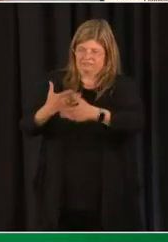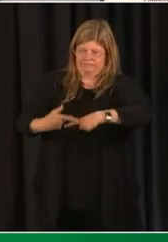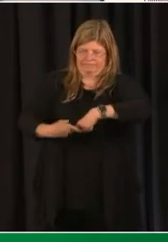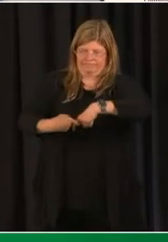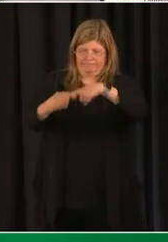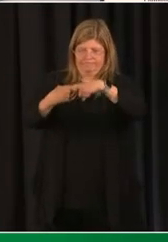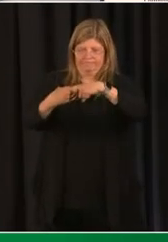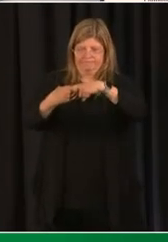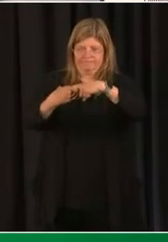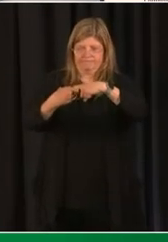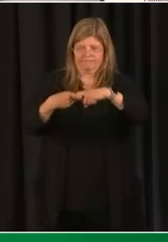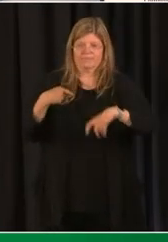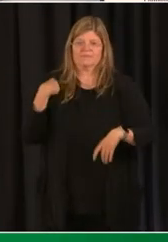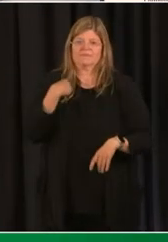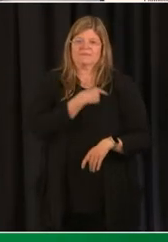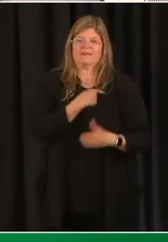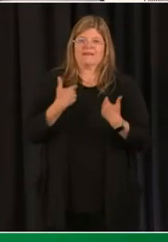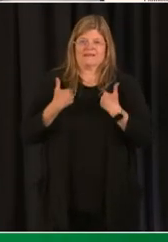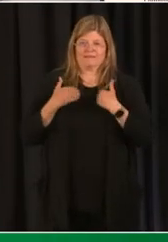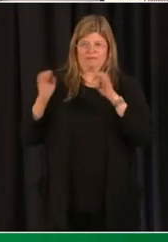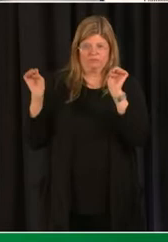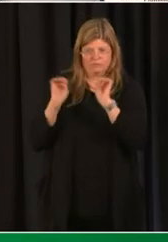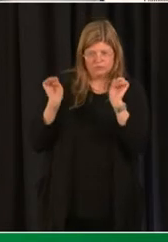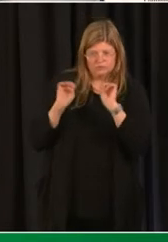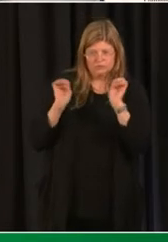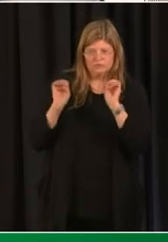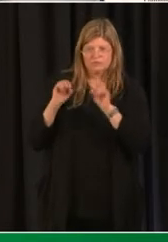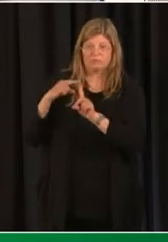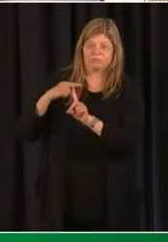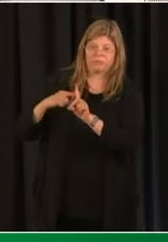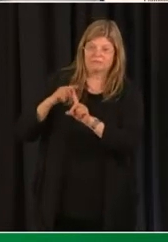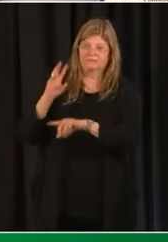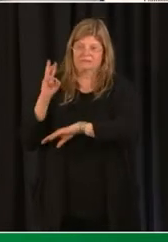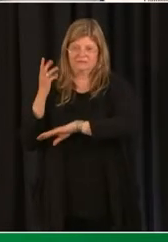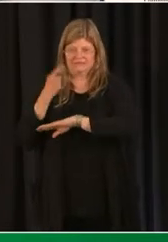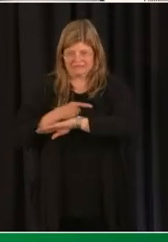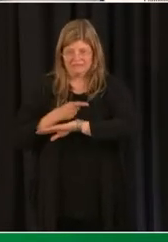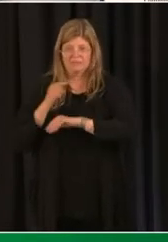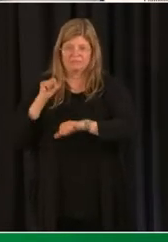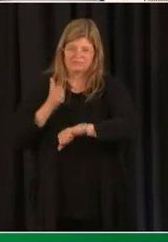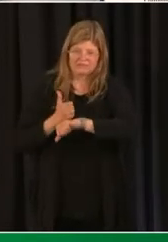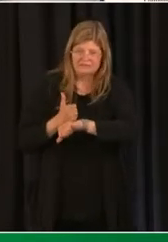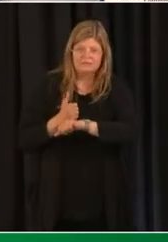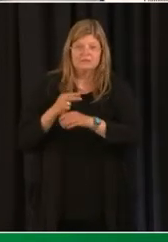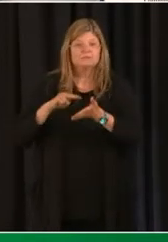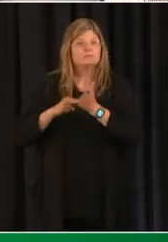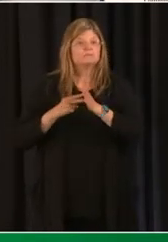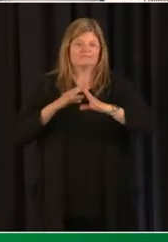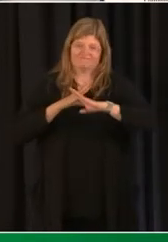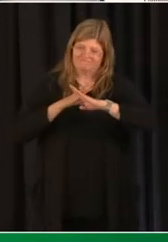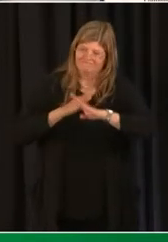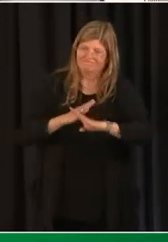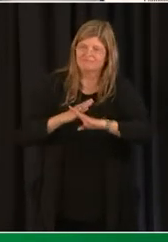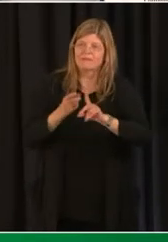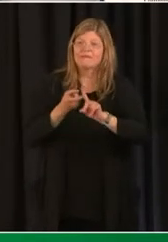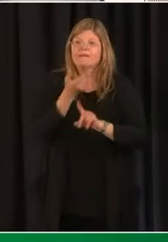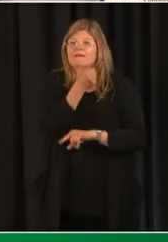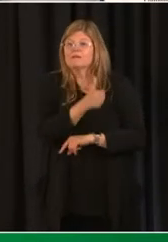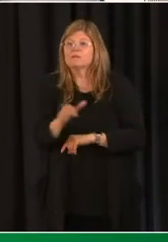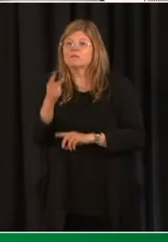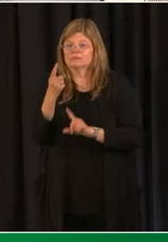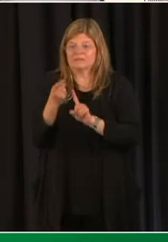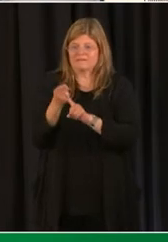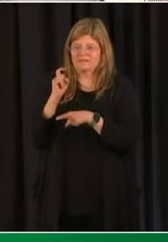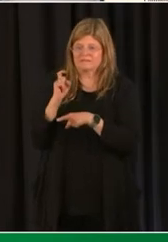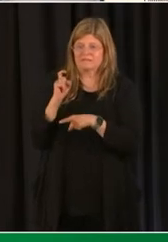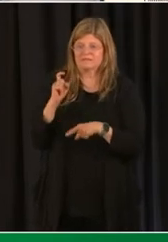emergency plus 60 days was enacted. The measure prevented the charging of fees